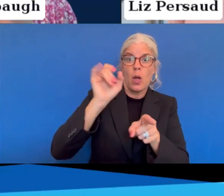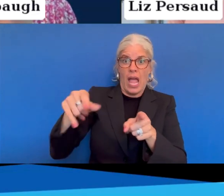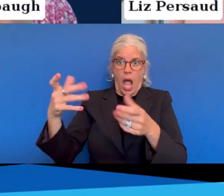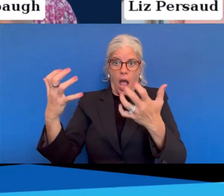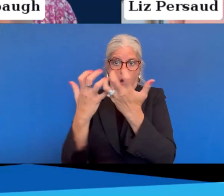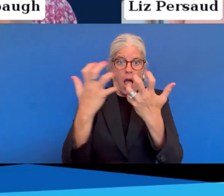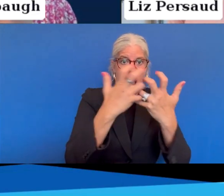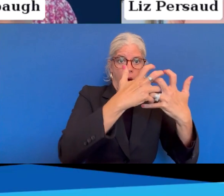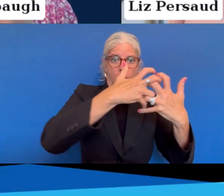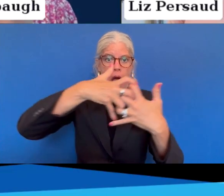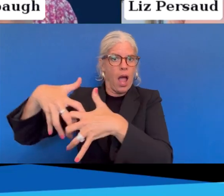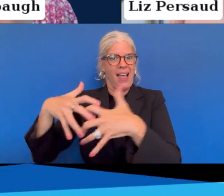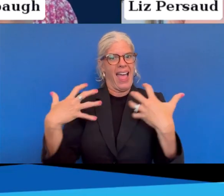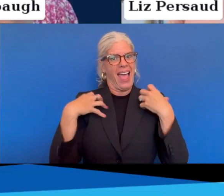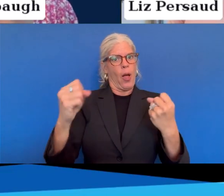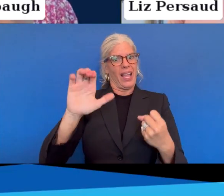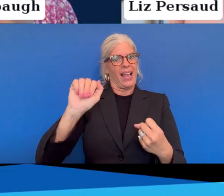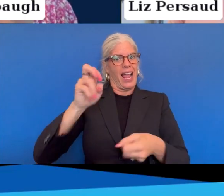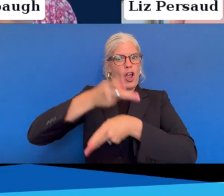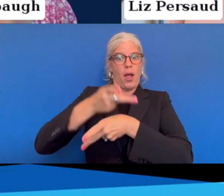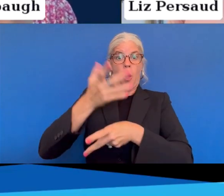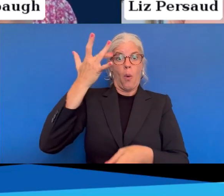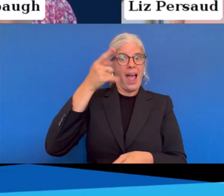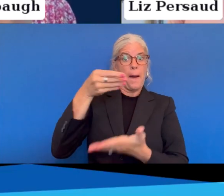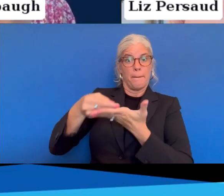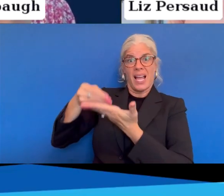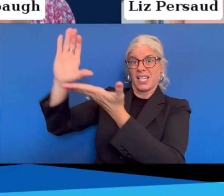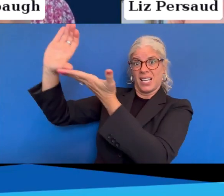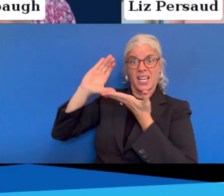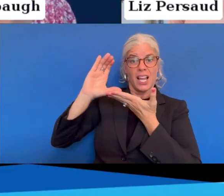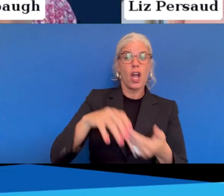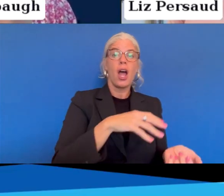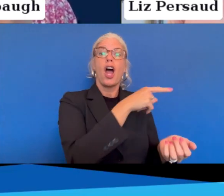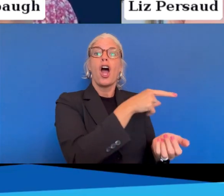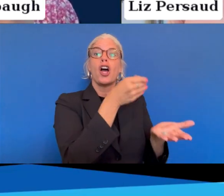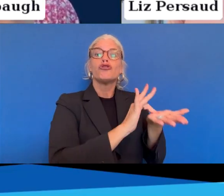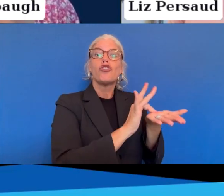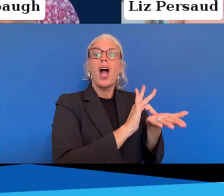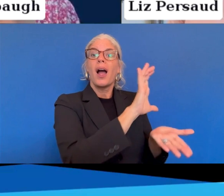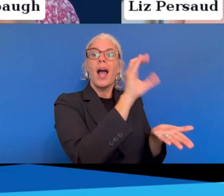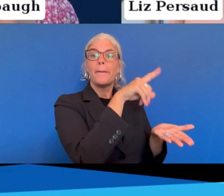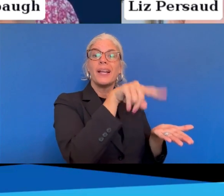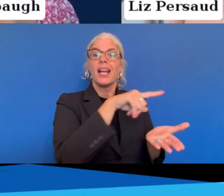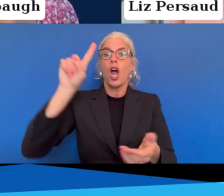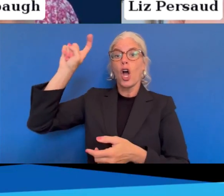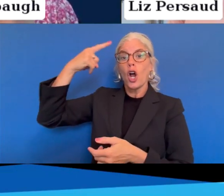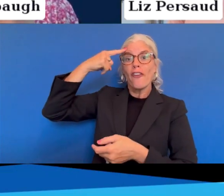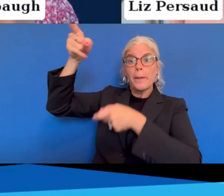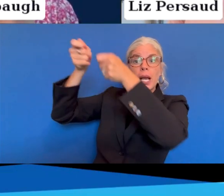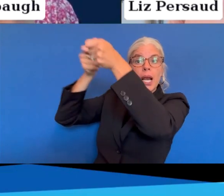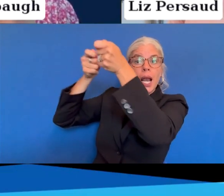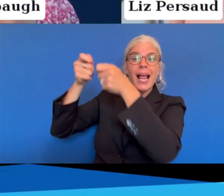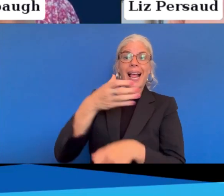into those aspects of your healthcare, because you can't get funding, and drug companies and